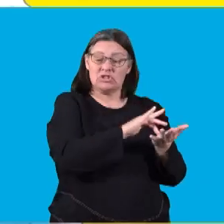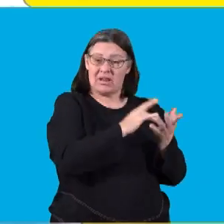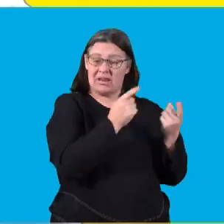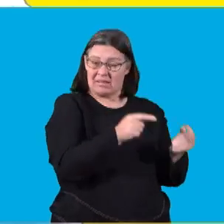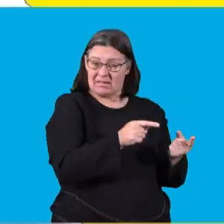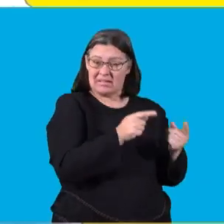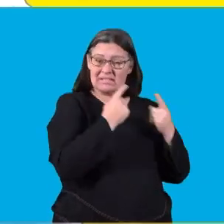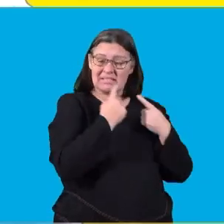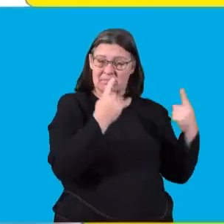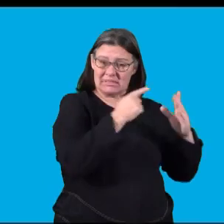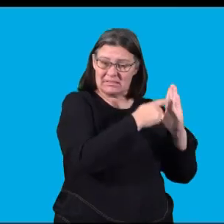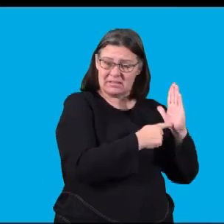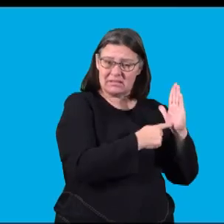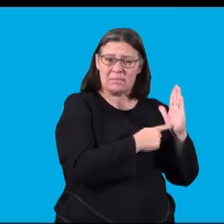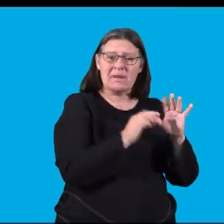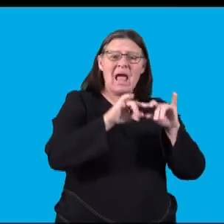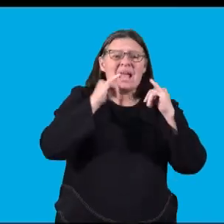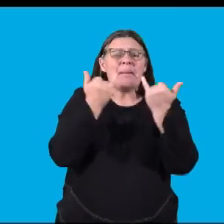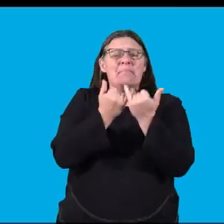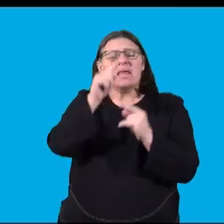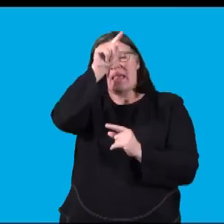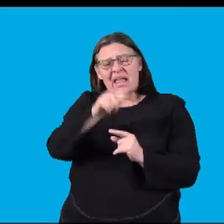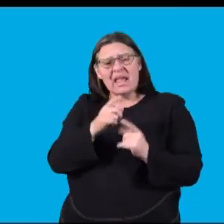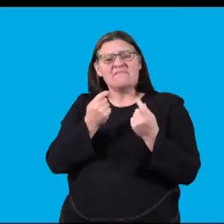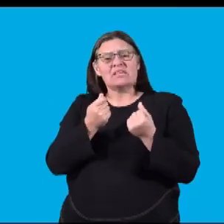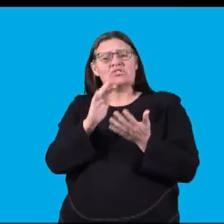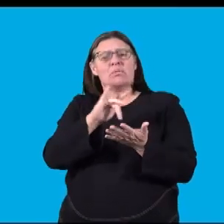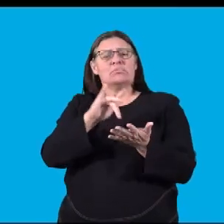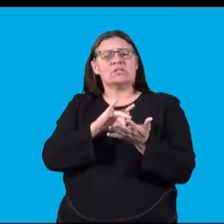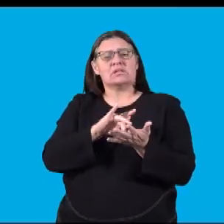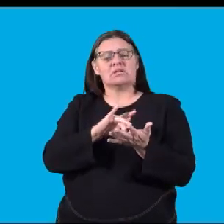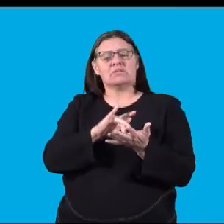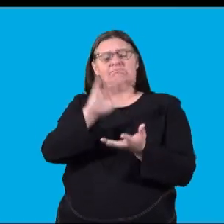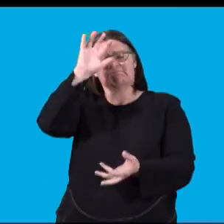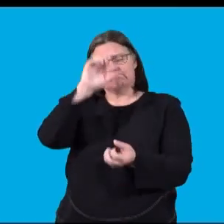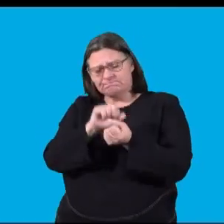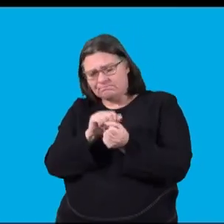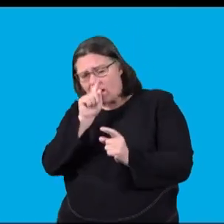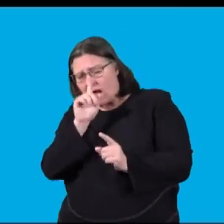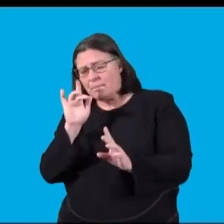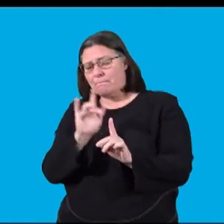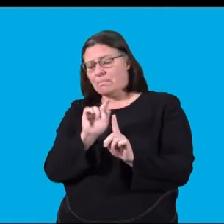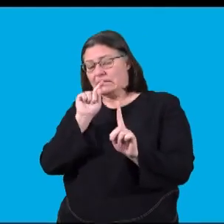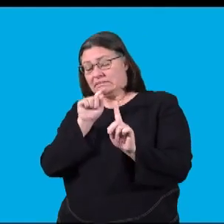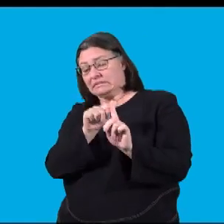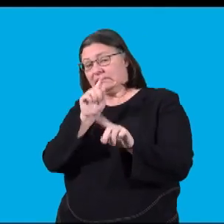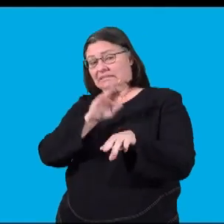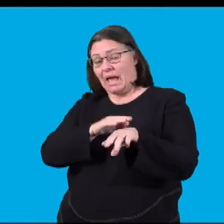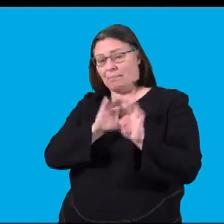financial position, it is a snapshot of a company's financial position at a specific point in